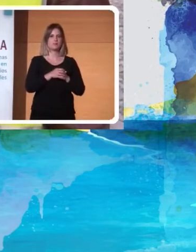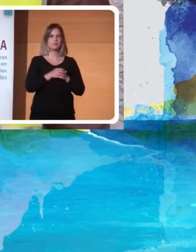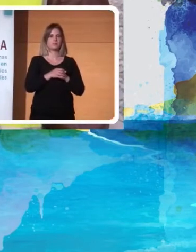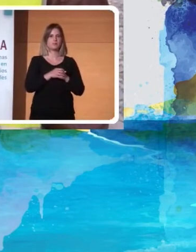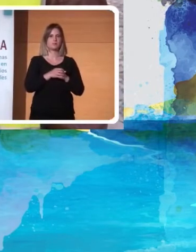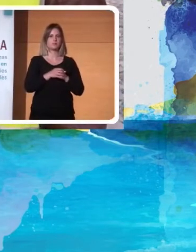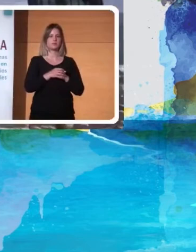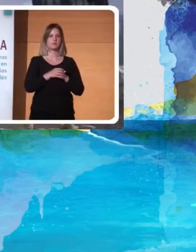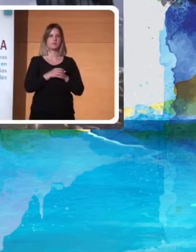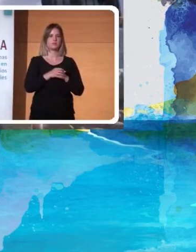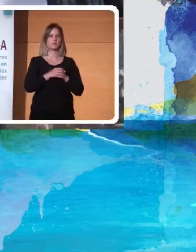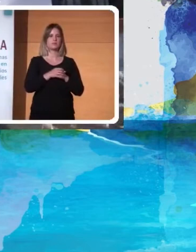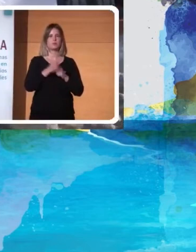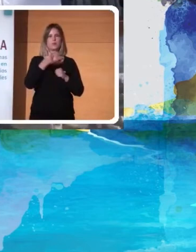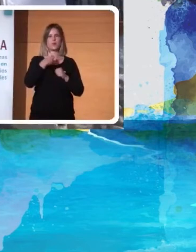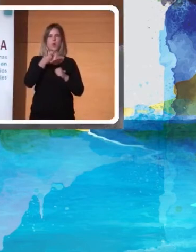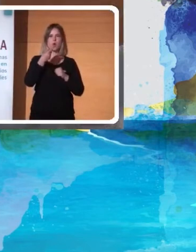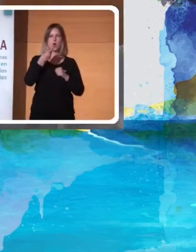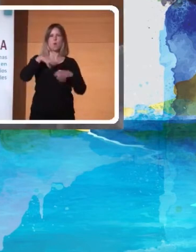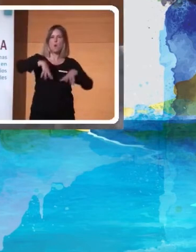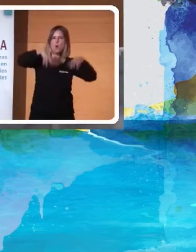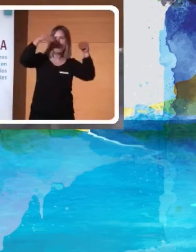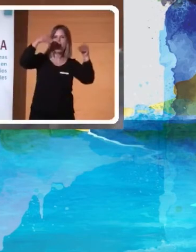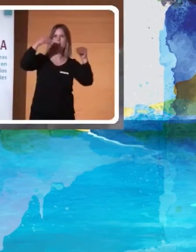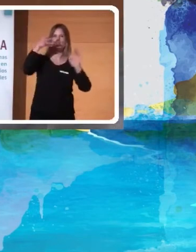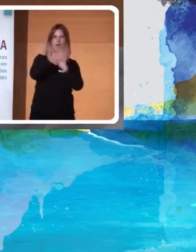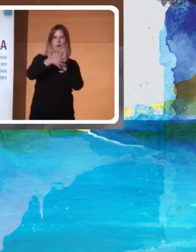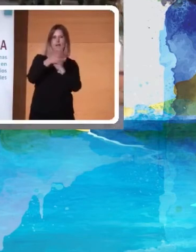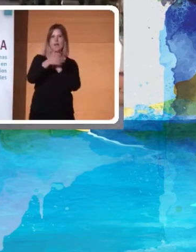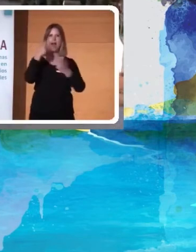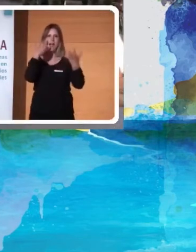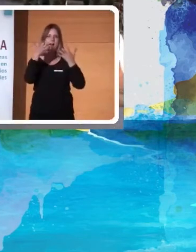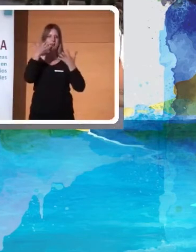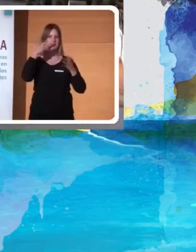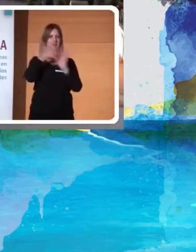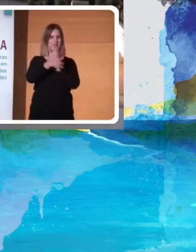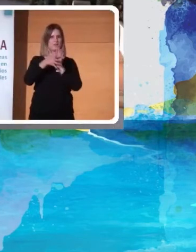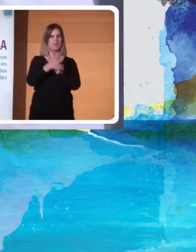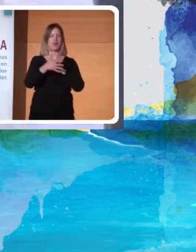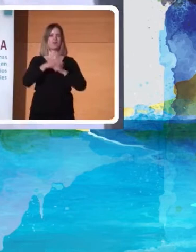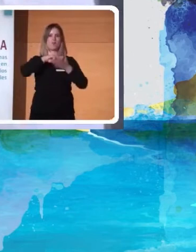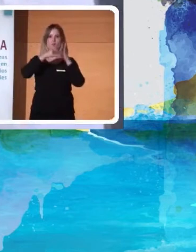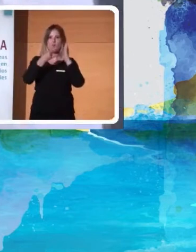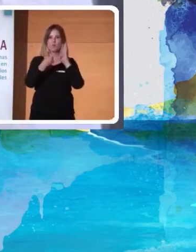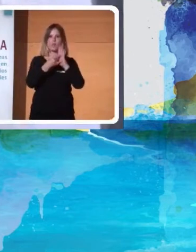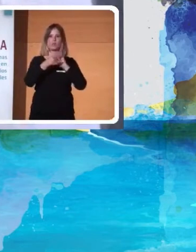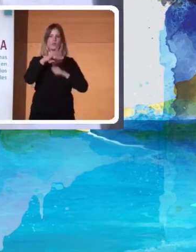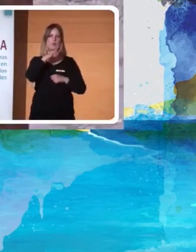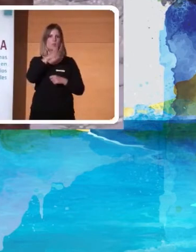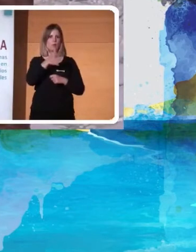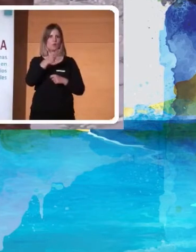show exhibits. What I like is to be a good travel guide, to show the monuments, to show churches. I